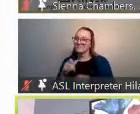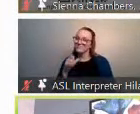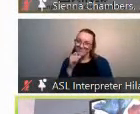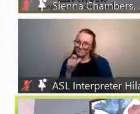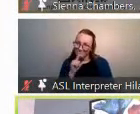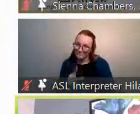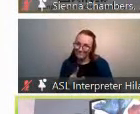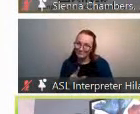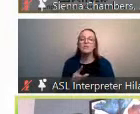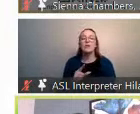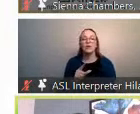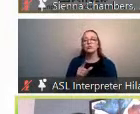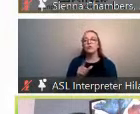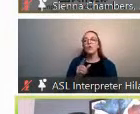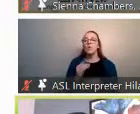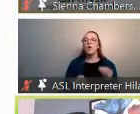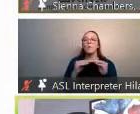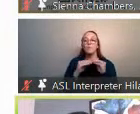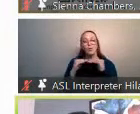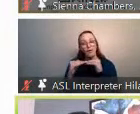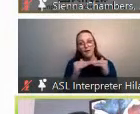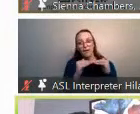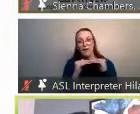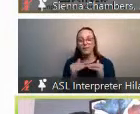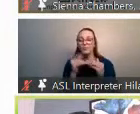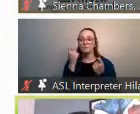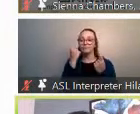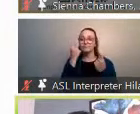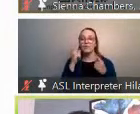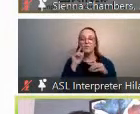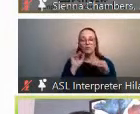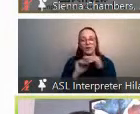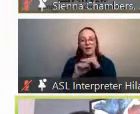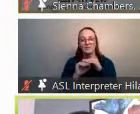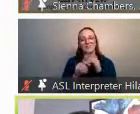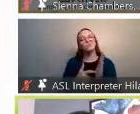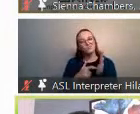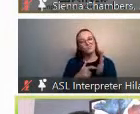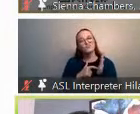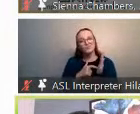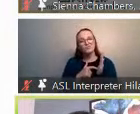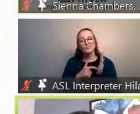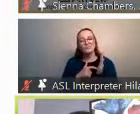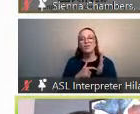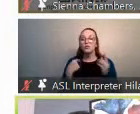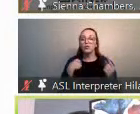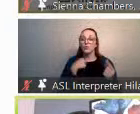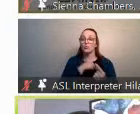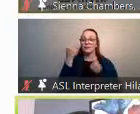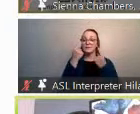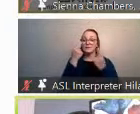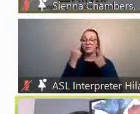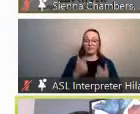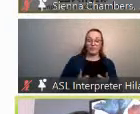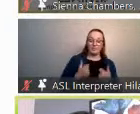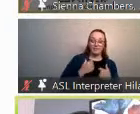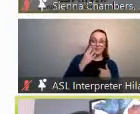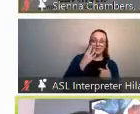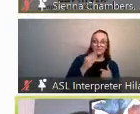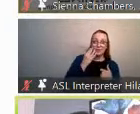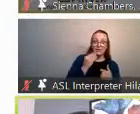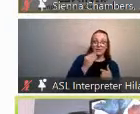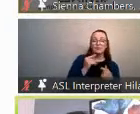more equitable understanding of access is really needed that considers both the lived experiences of and